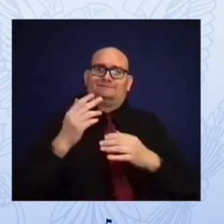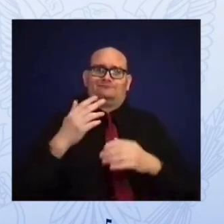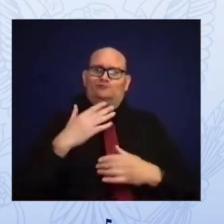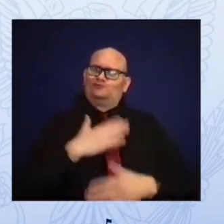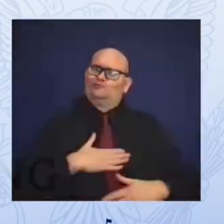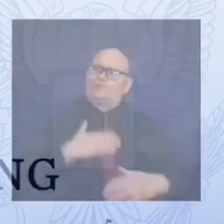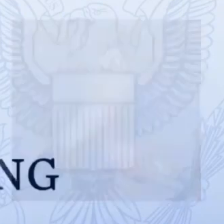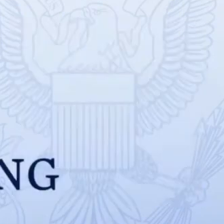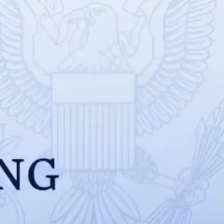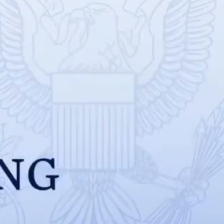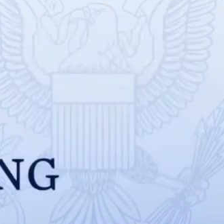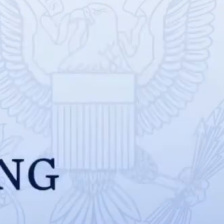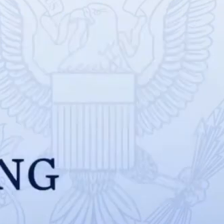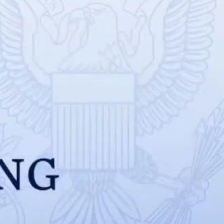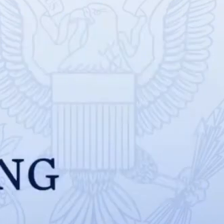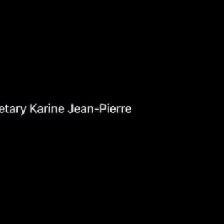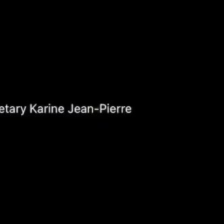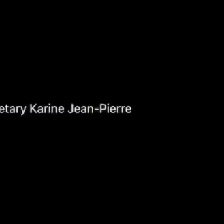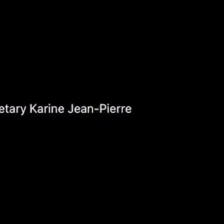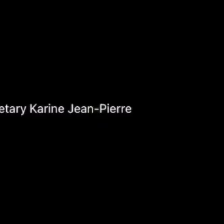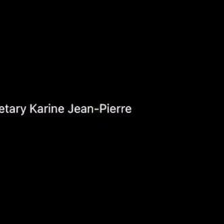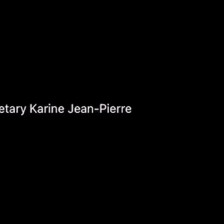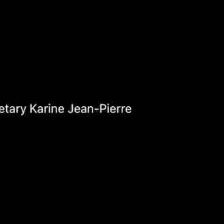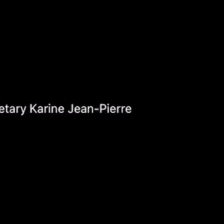Distinguished guests.